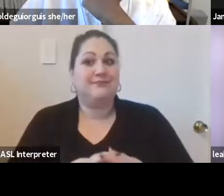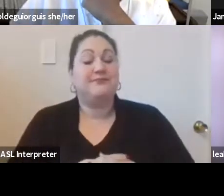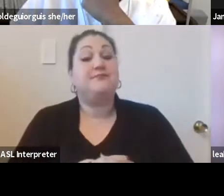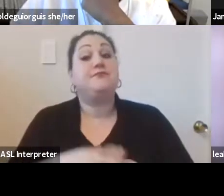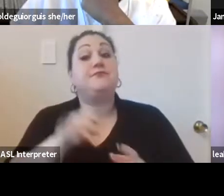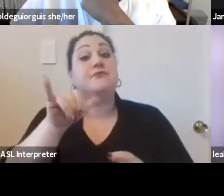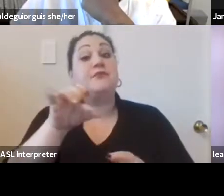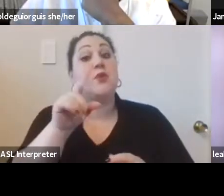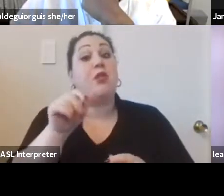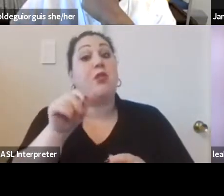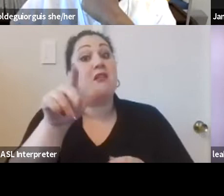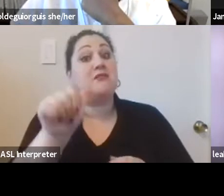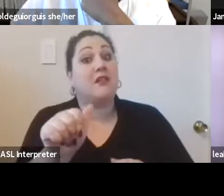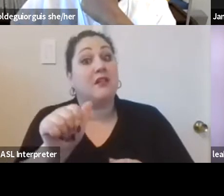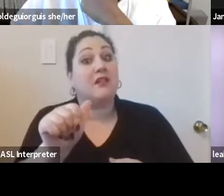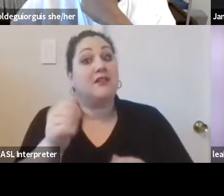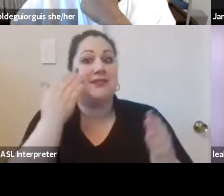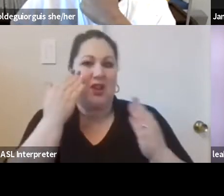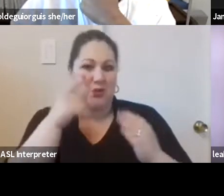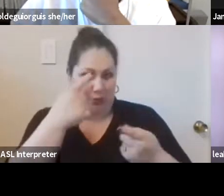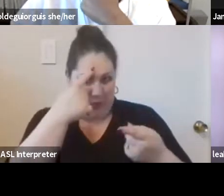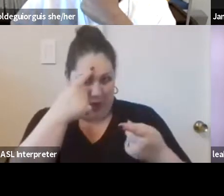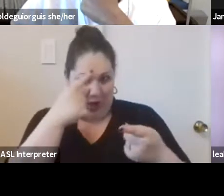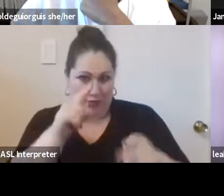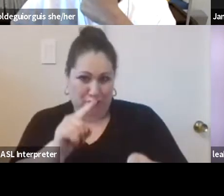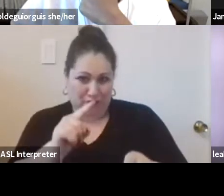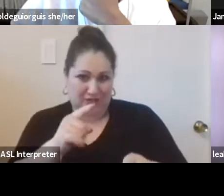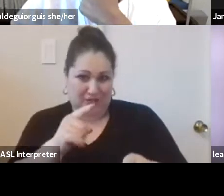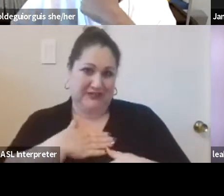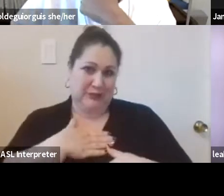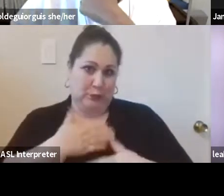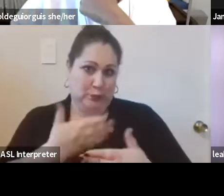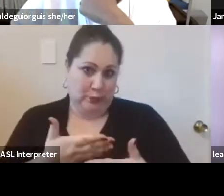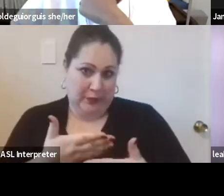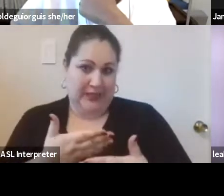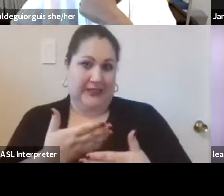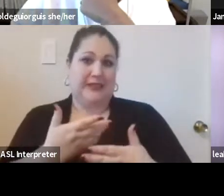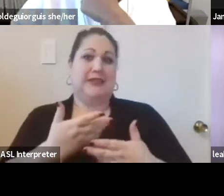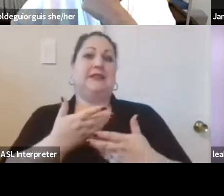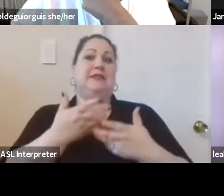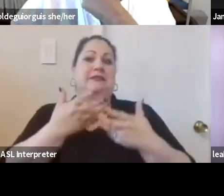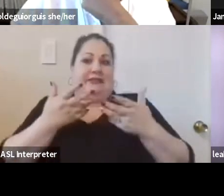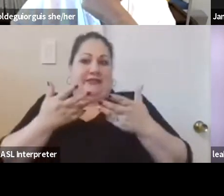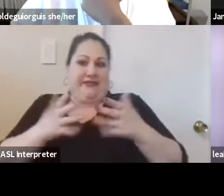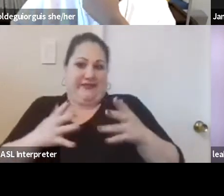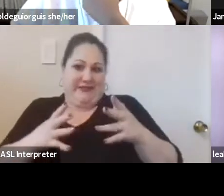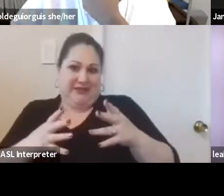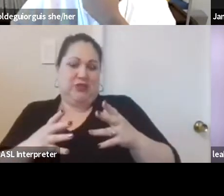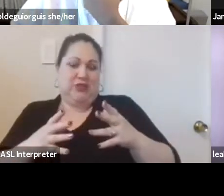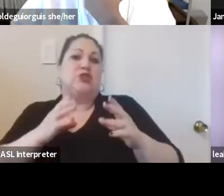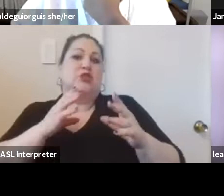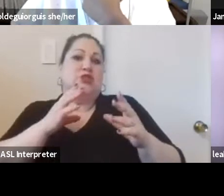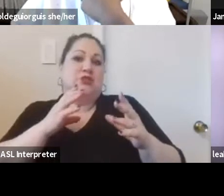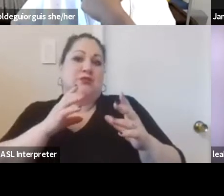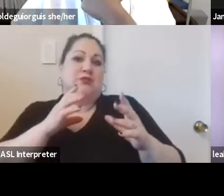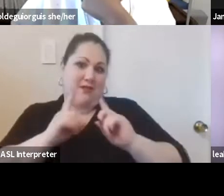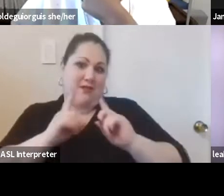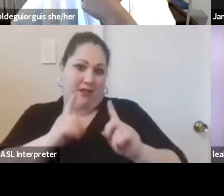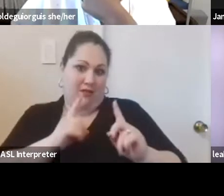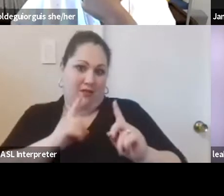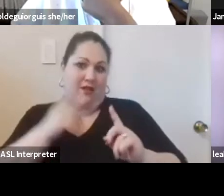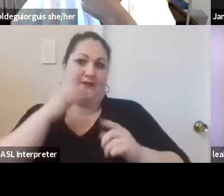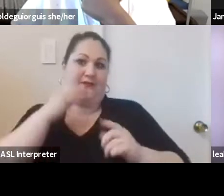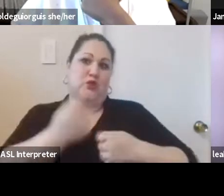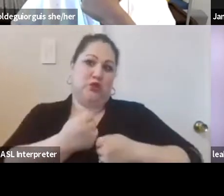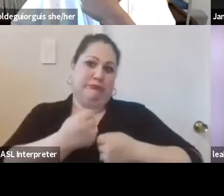Yolanda, I know you agreed to round out our dialogue and share so much of yourself, a little piece of